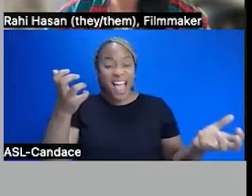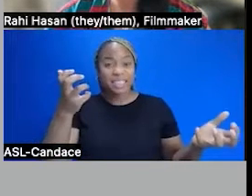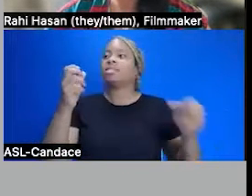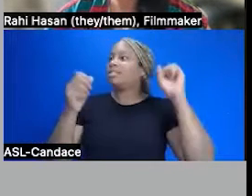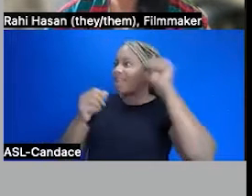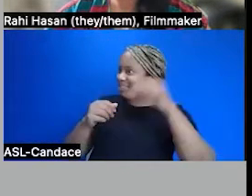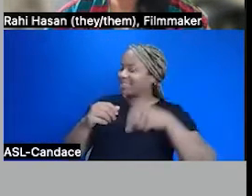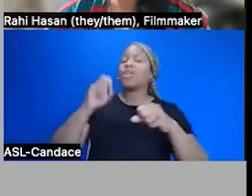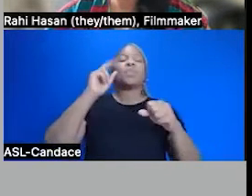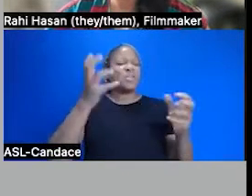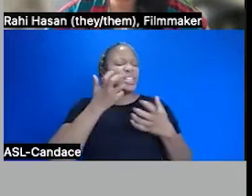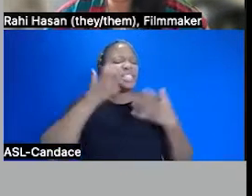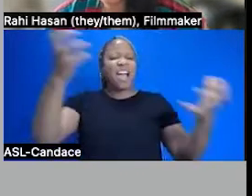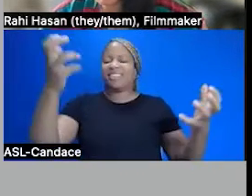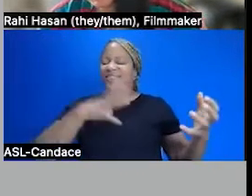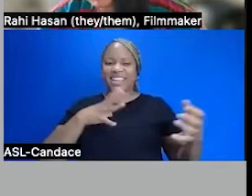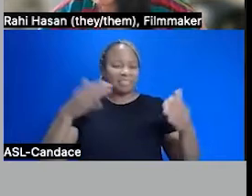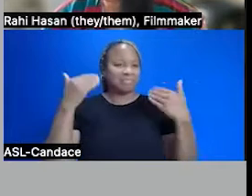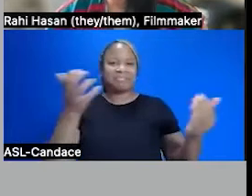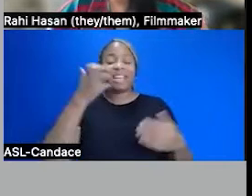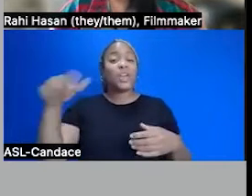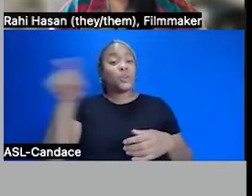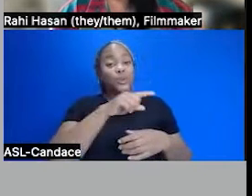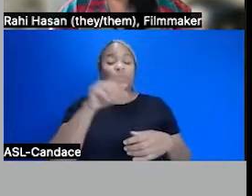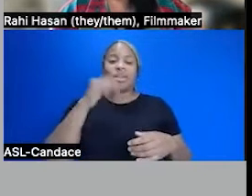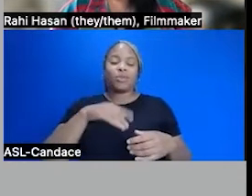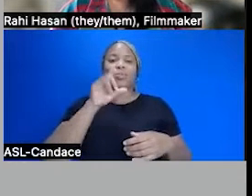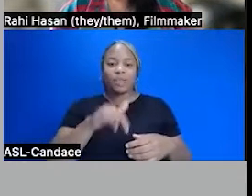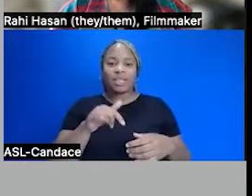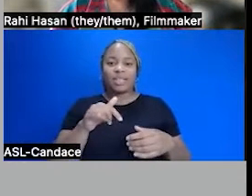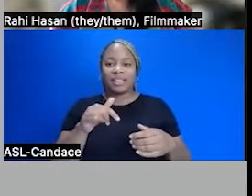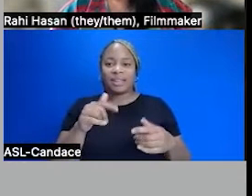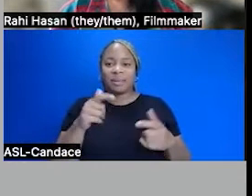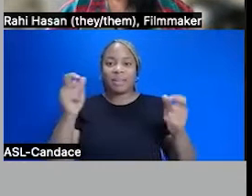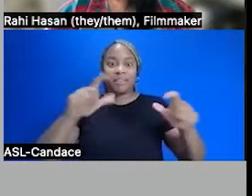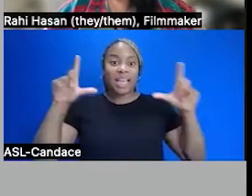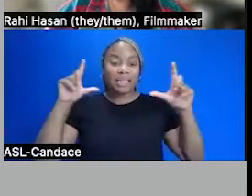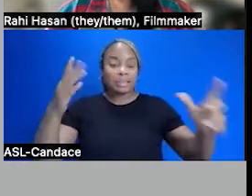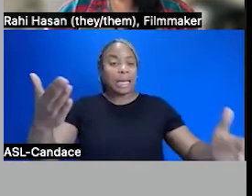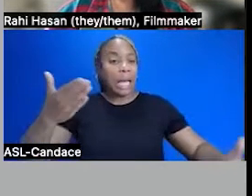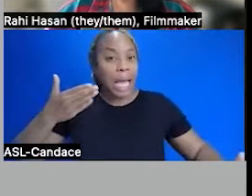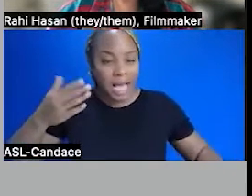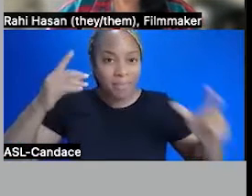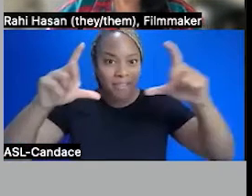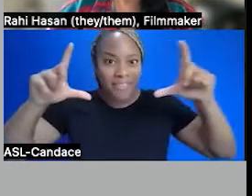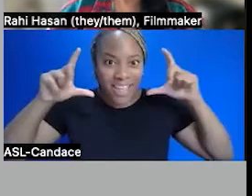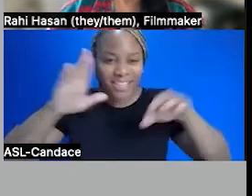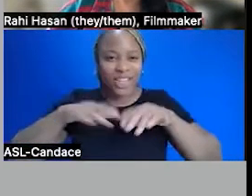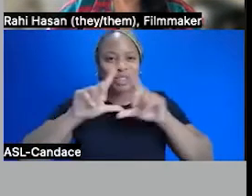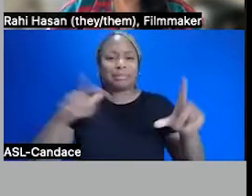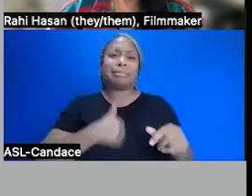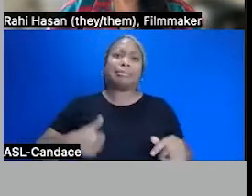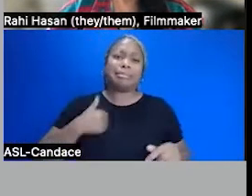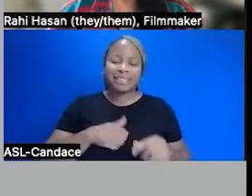Yes, okay, I'll just yell, okay? And you guys will have a really big face on your screen, I'm sorry. But welcome